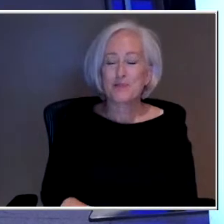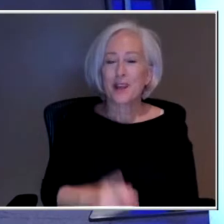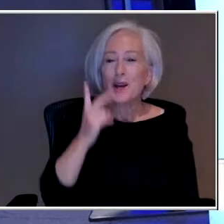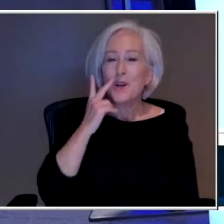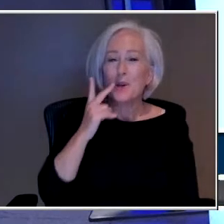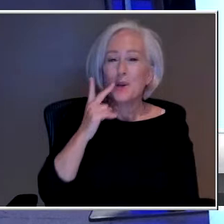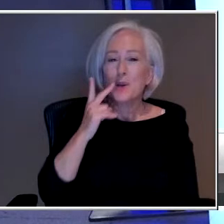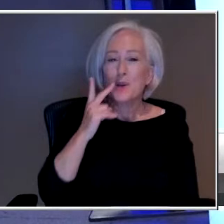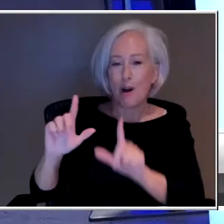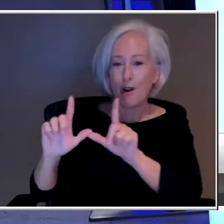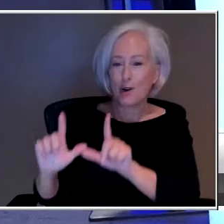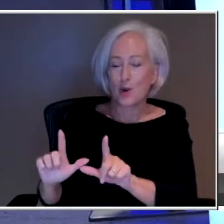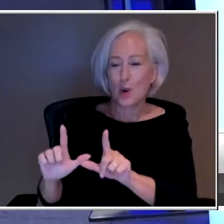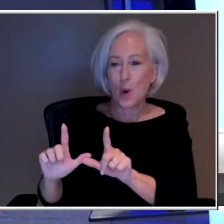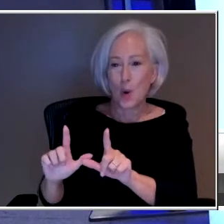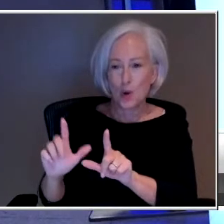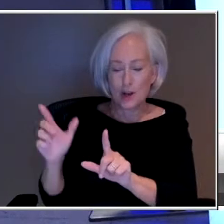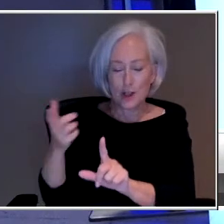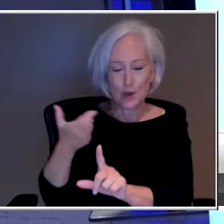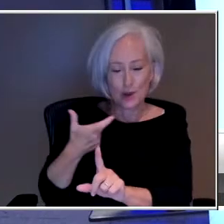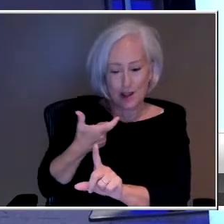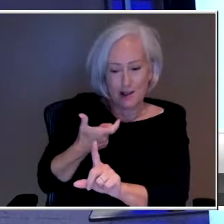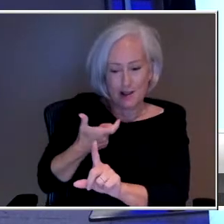screen. You can scan it or go to